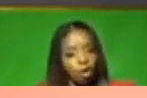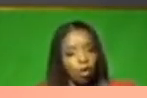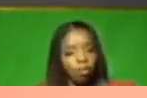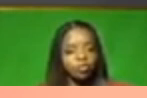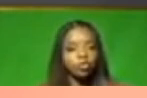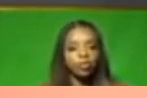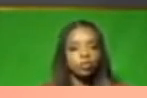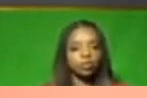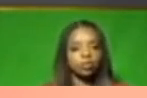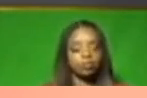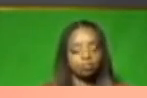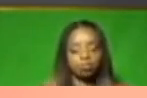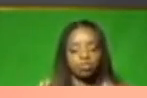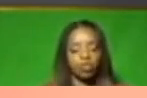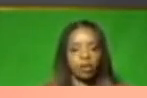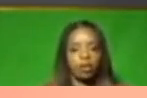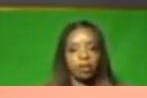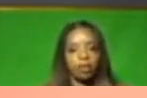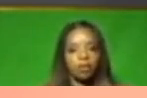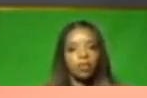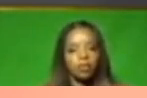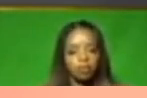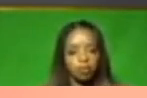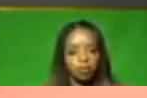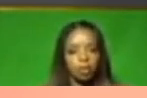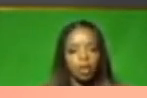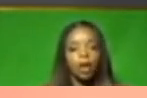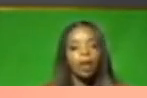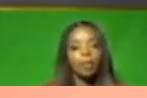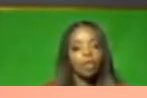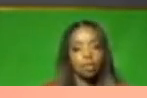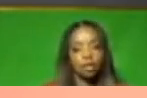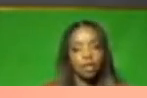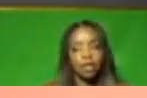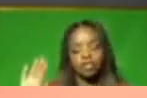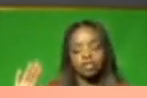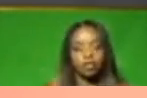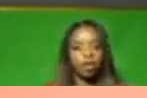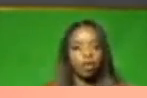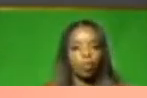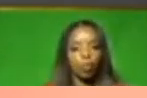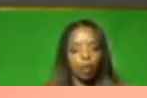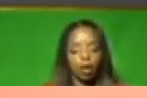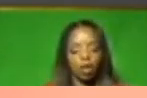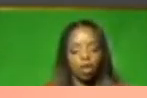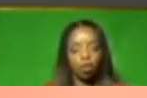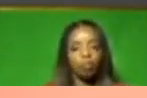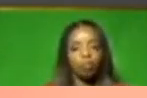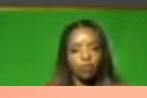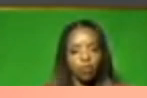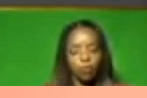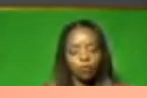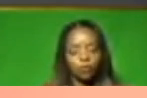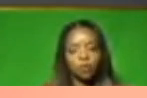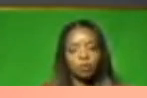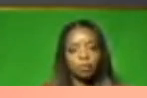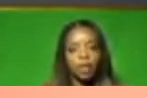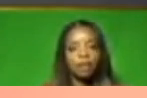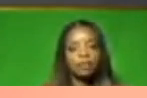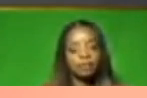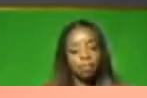forms. The Presidential Working Group on Disability is another critical